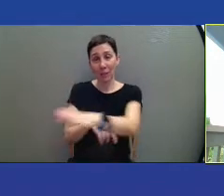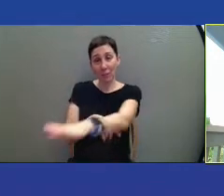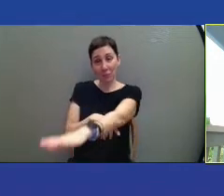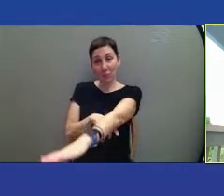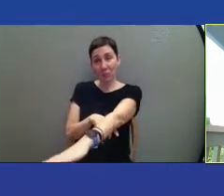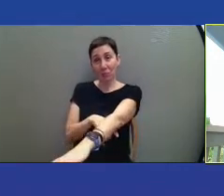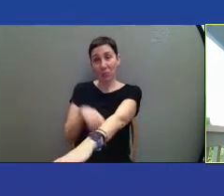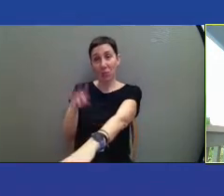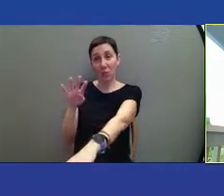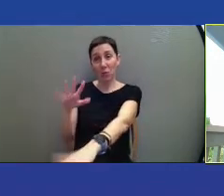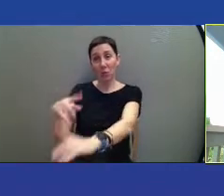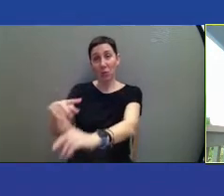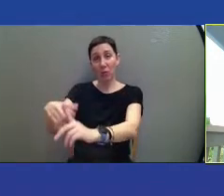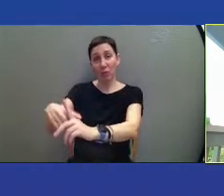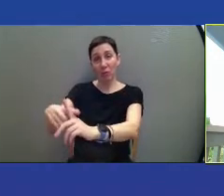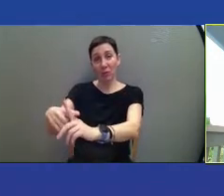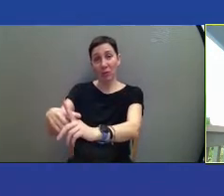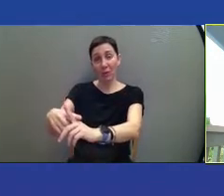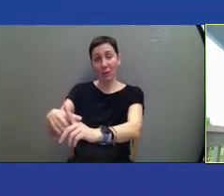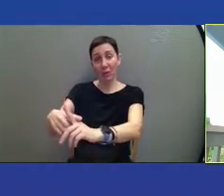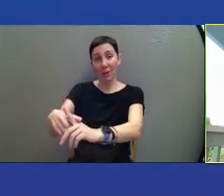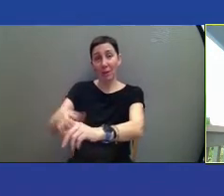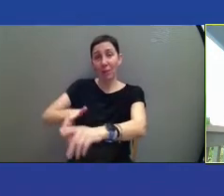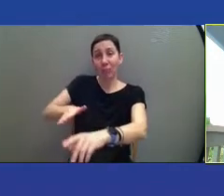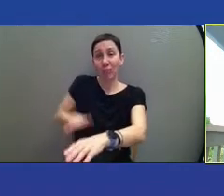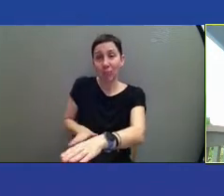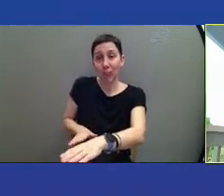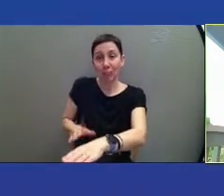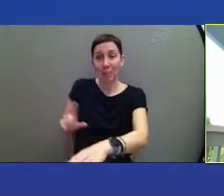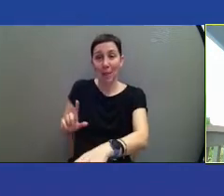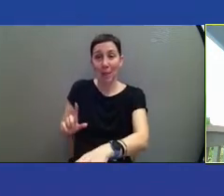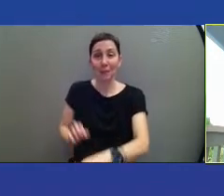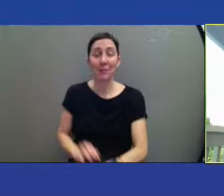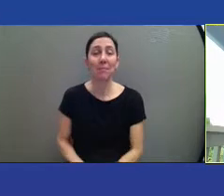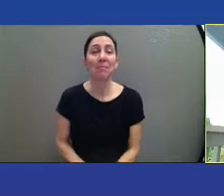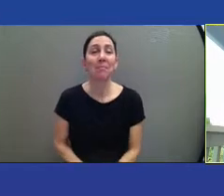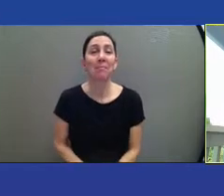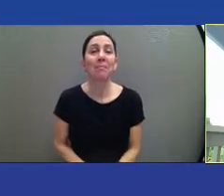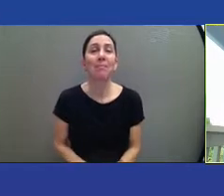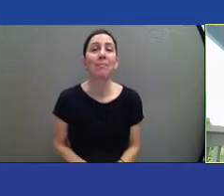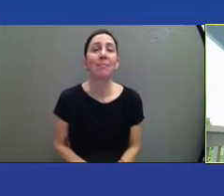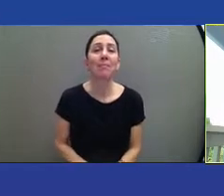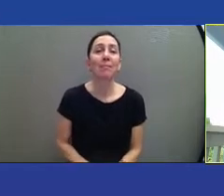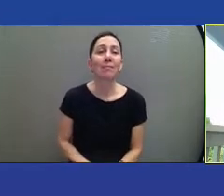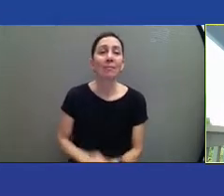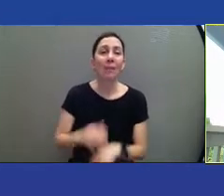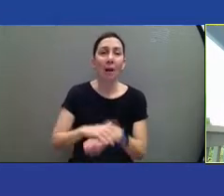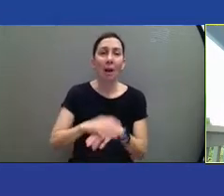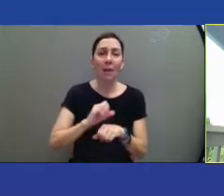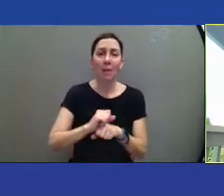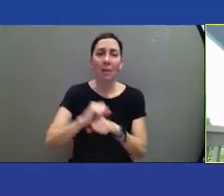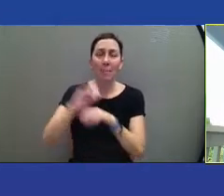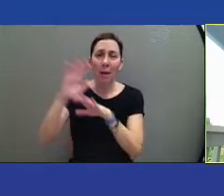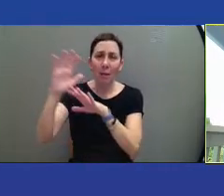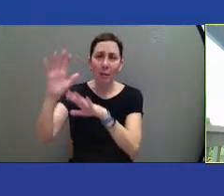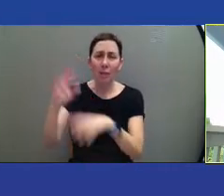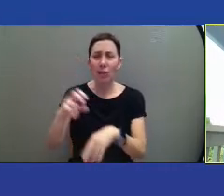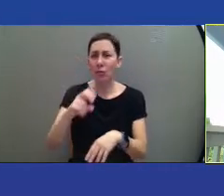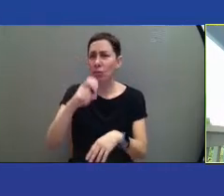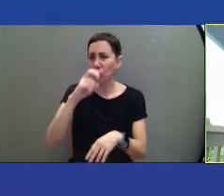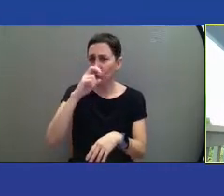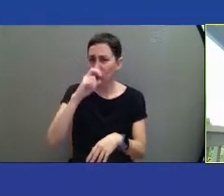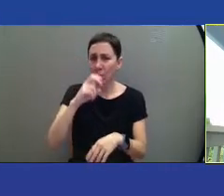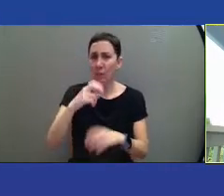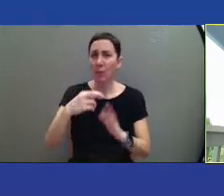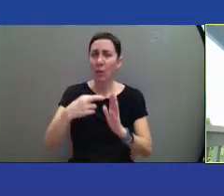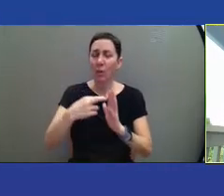angle, and I'm being held and supported by my left leg. So on the Mauna, there was strict protocol that was held, how to maintain